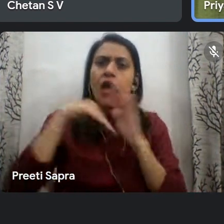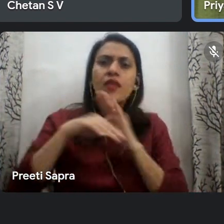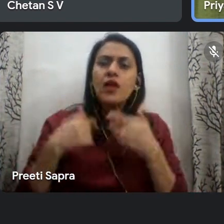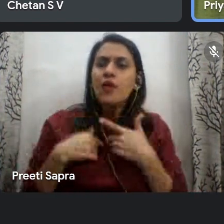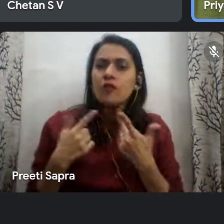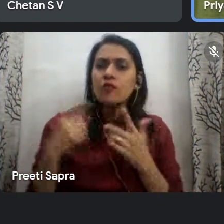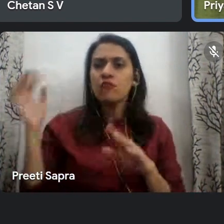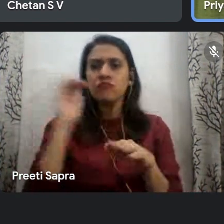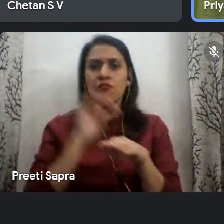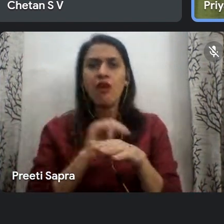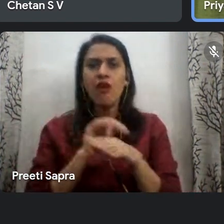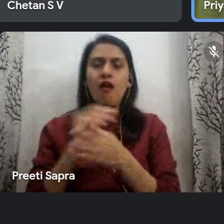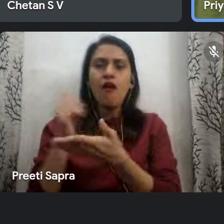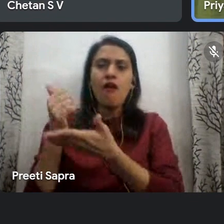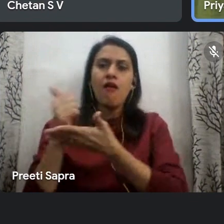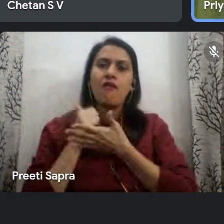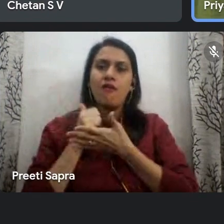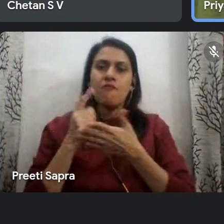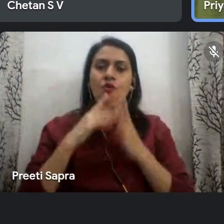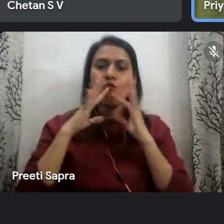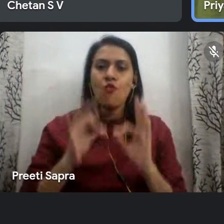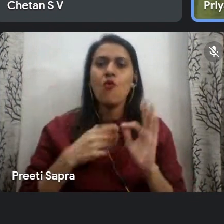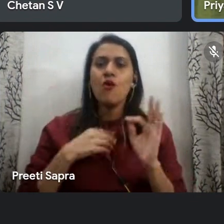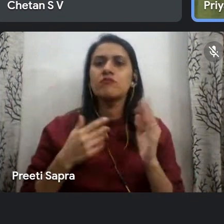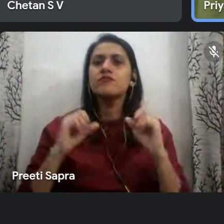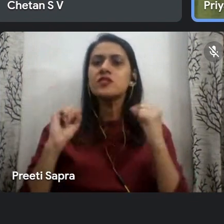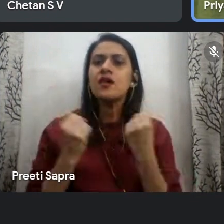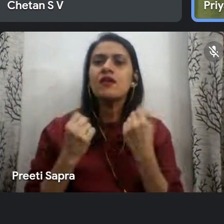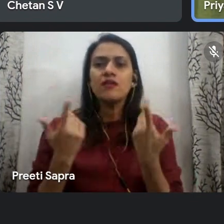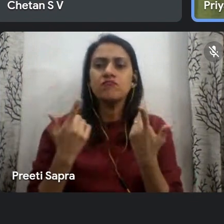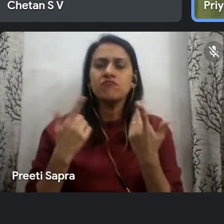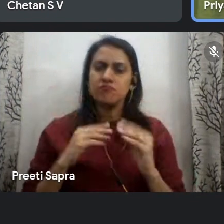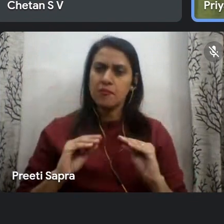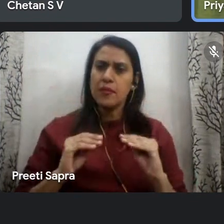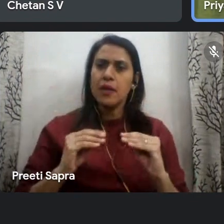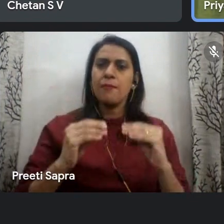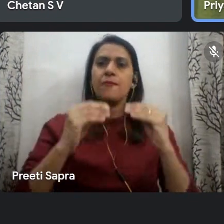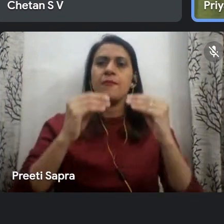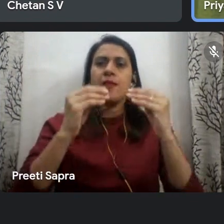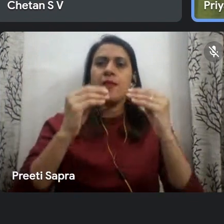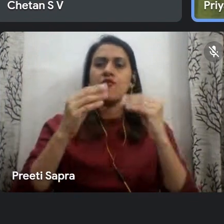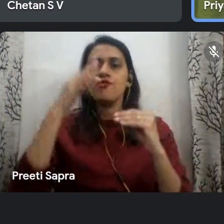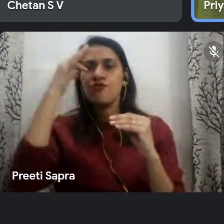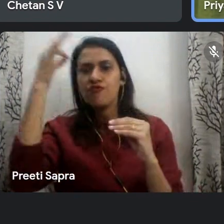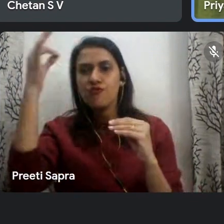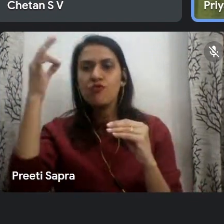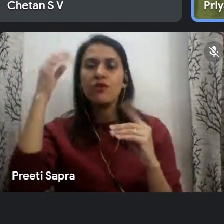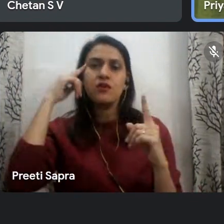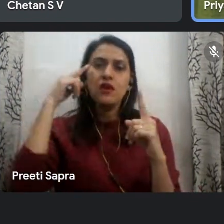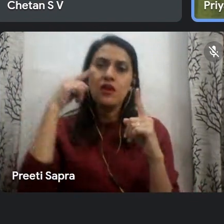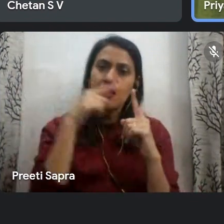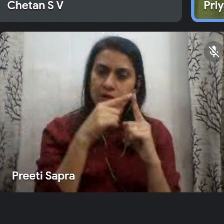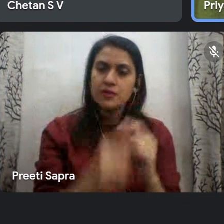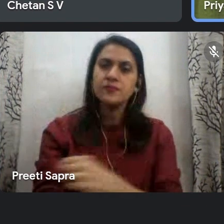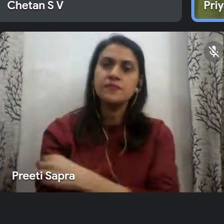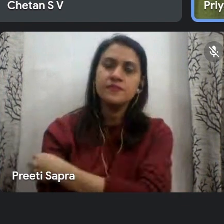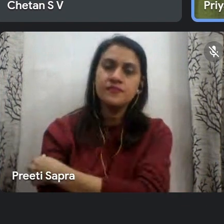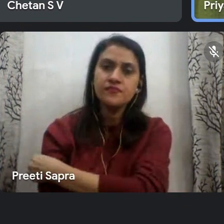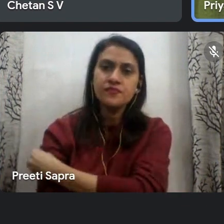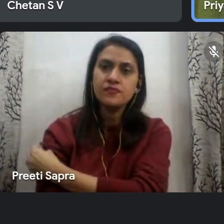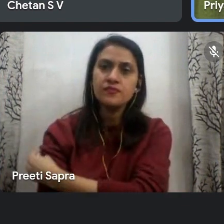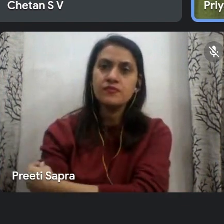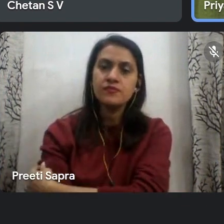and find out what my real strengths were, and then foster them for the future and foster them to